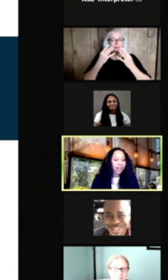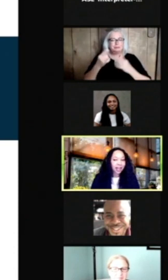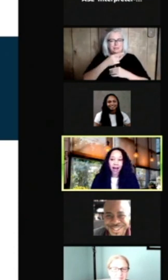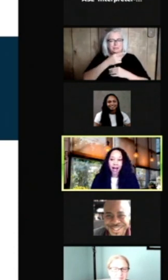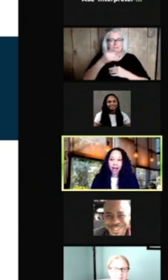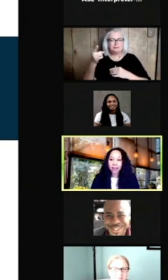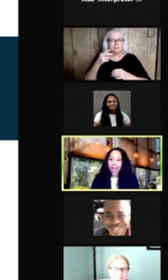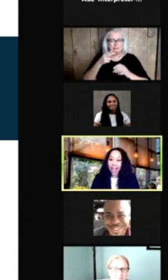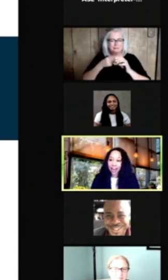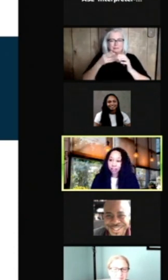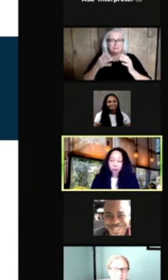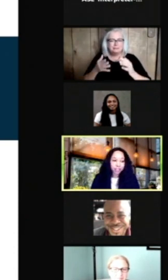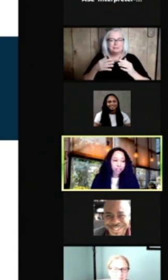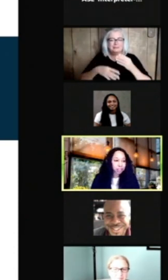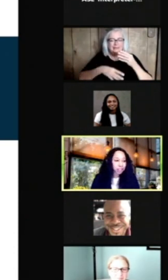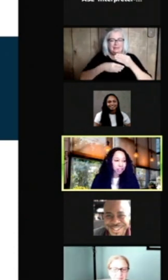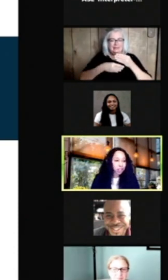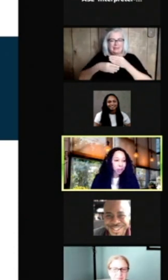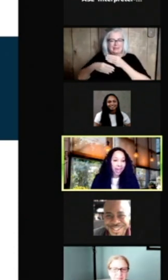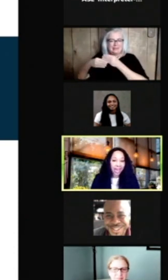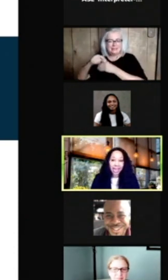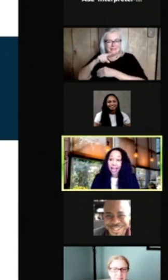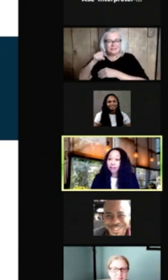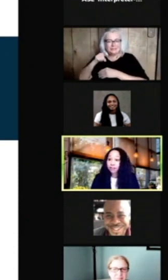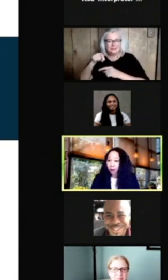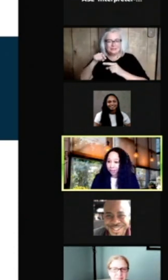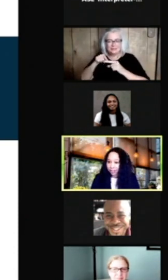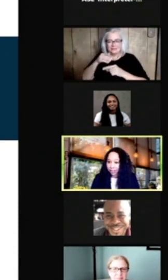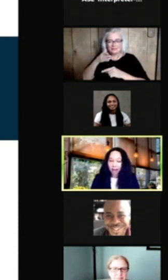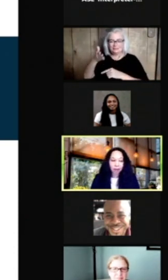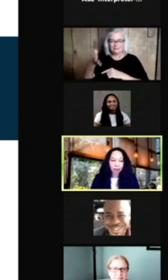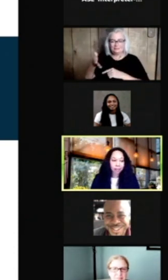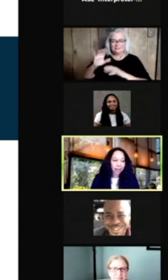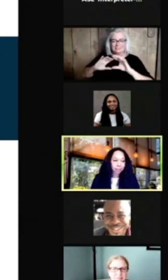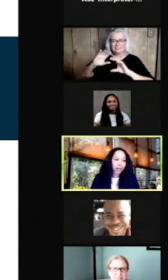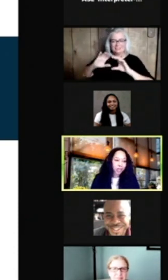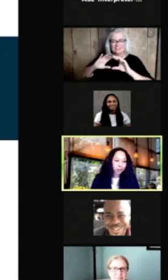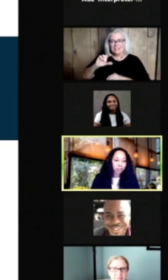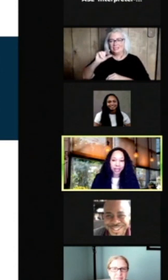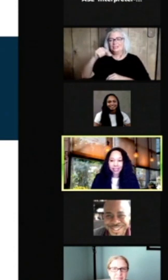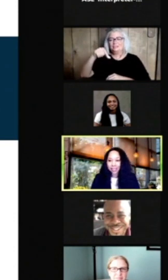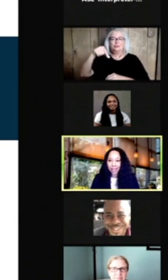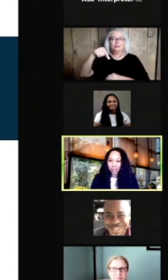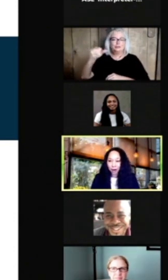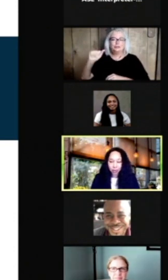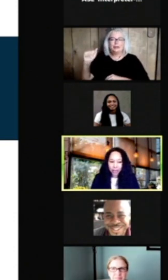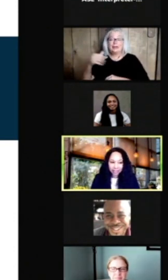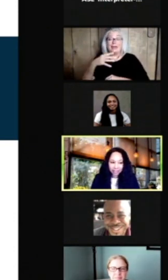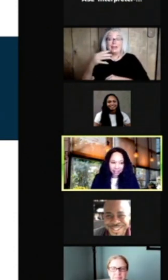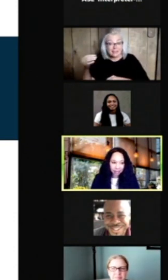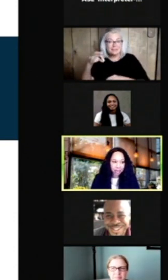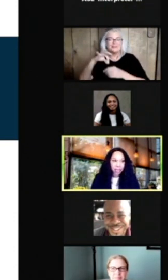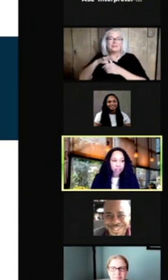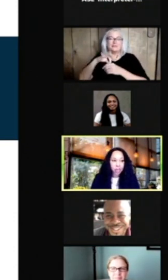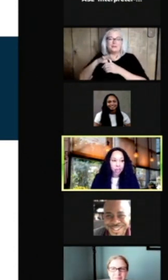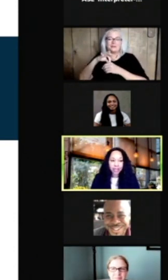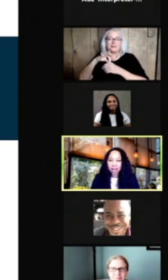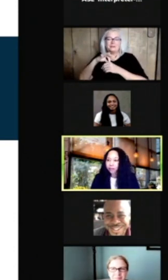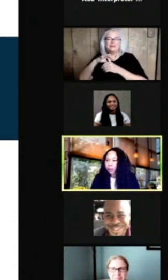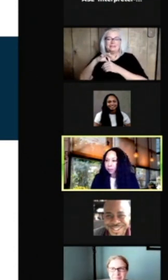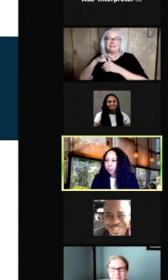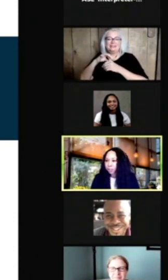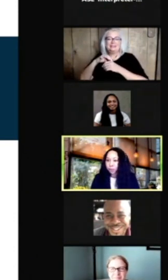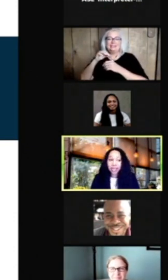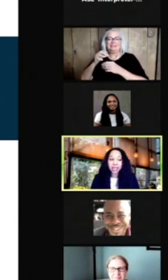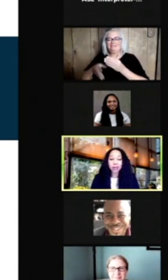have added your questions to the Q&A and voted by putting your points to our point system. So